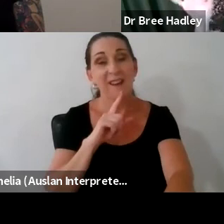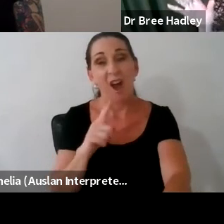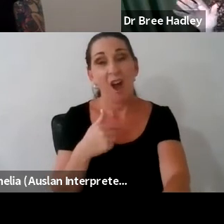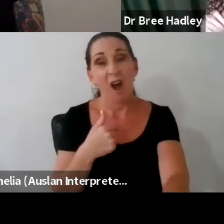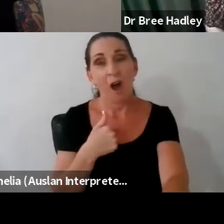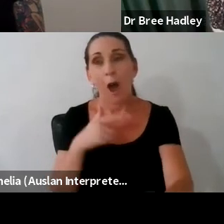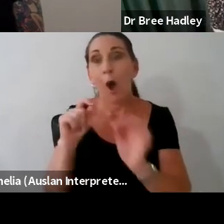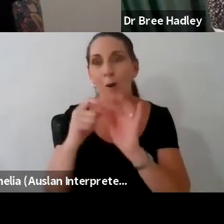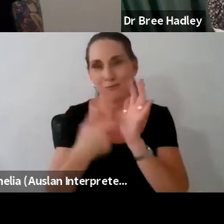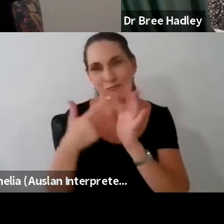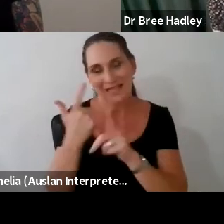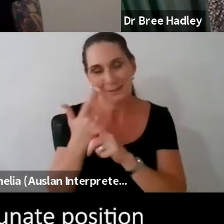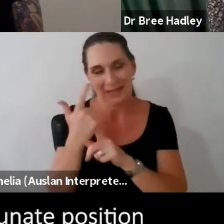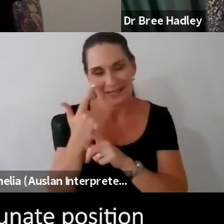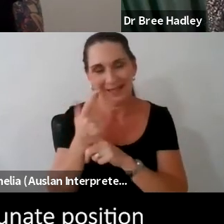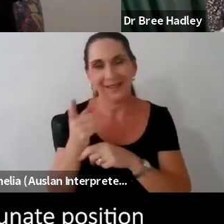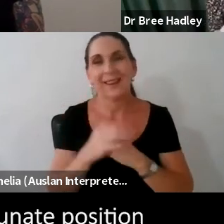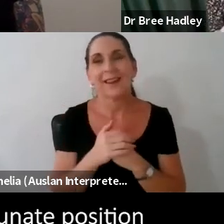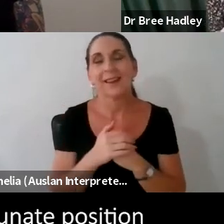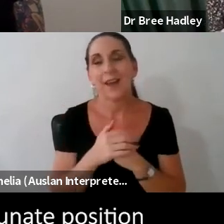haven't. Bree speaking.